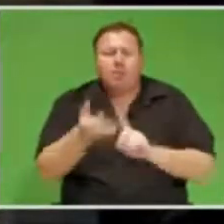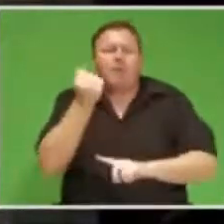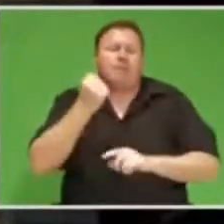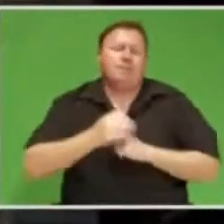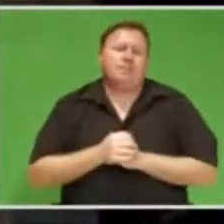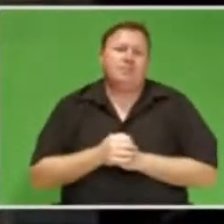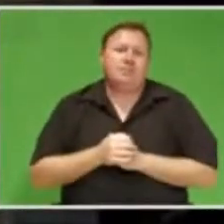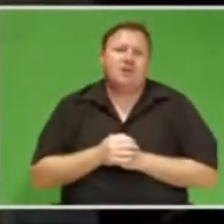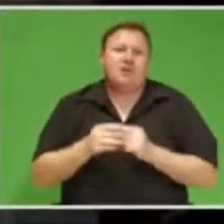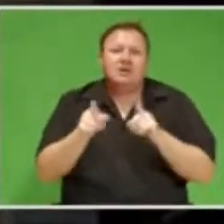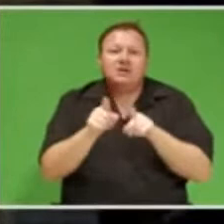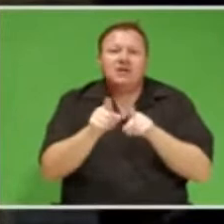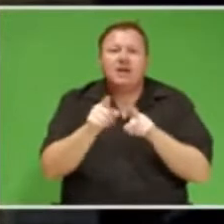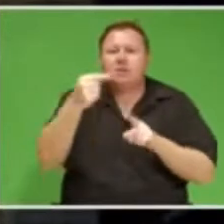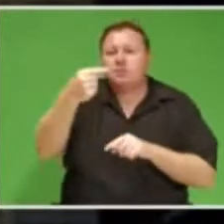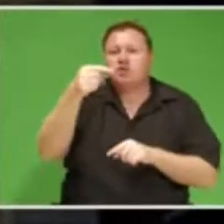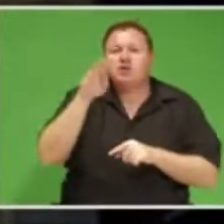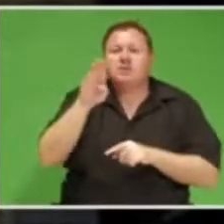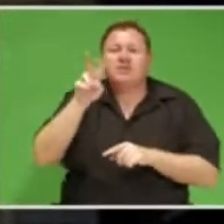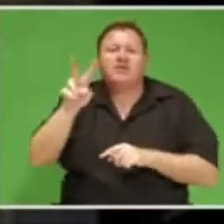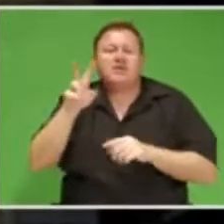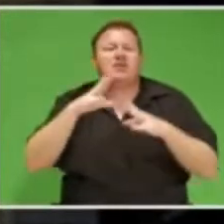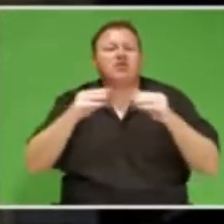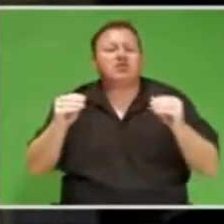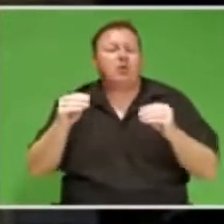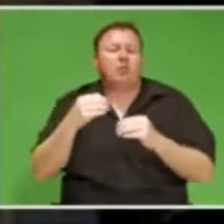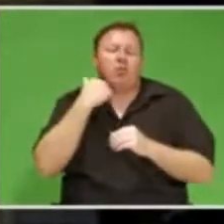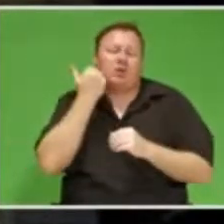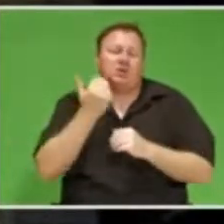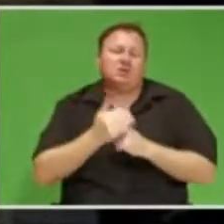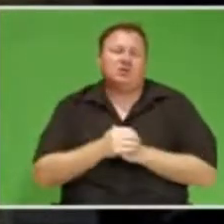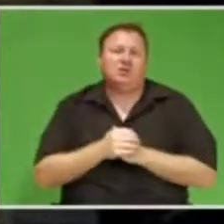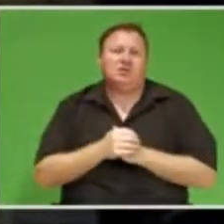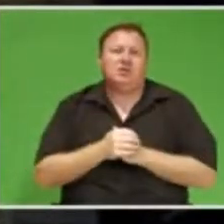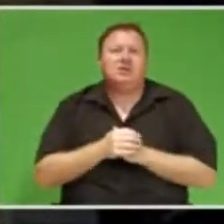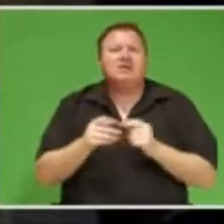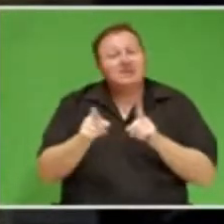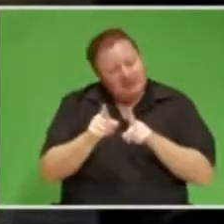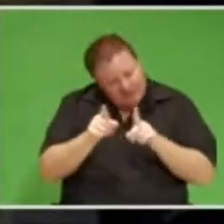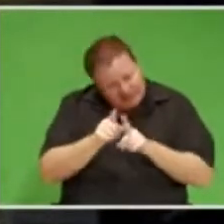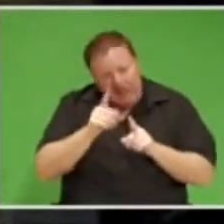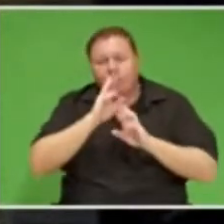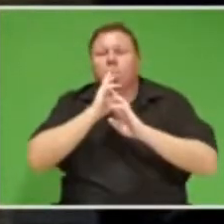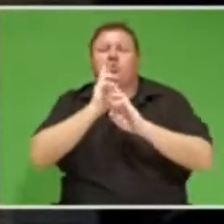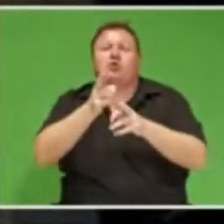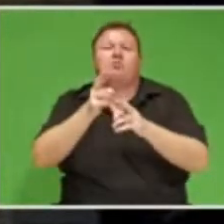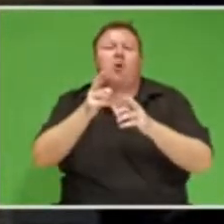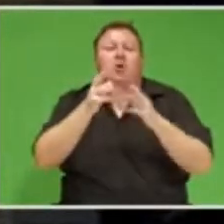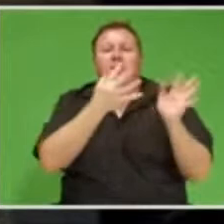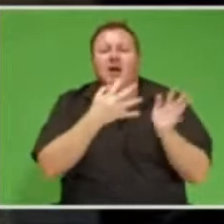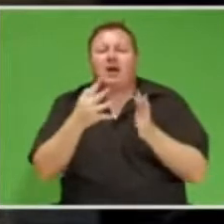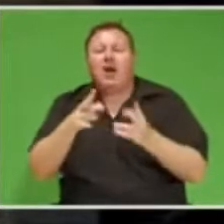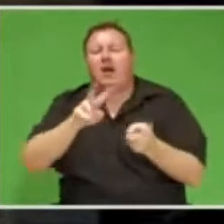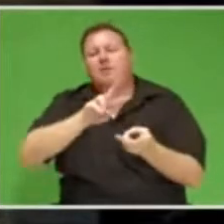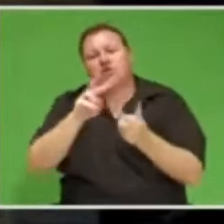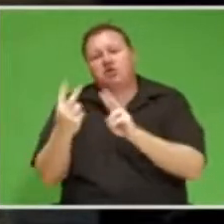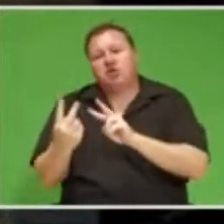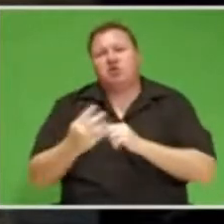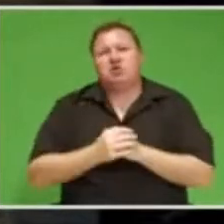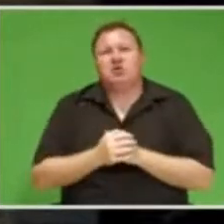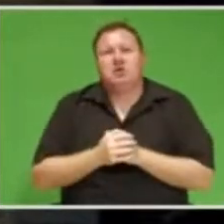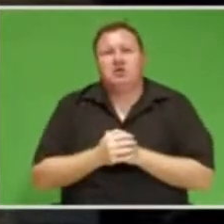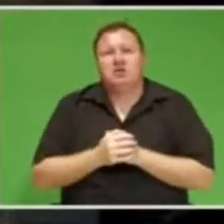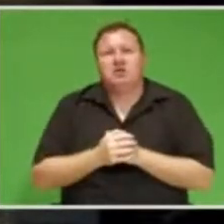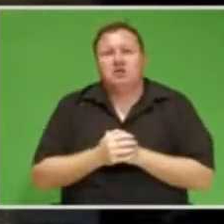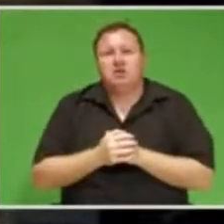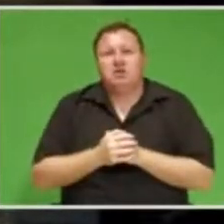femicide, and also to respond to the effects of climate change. We have seen the benefits of this